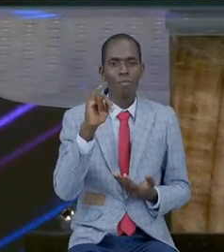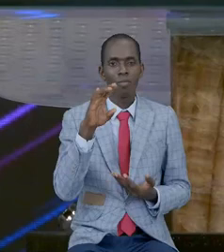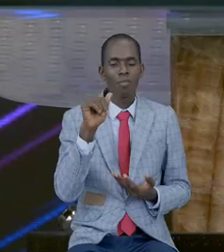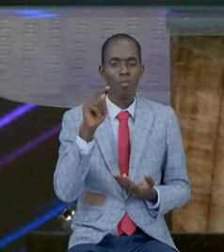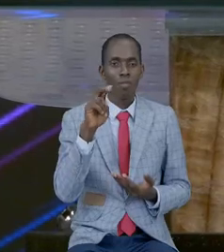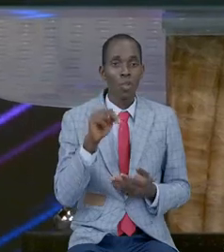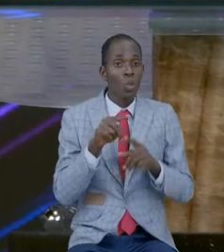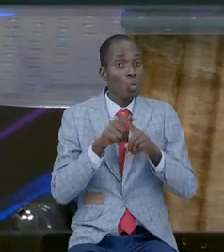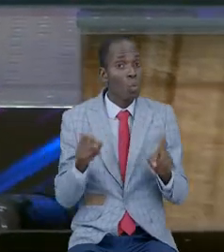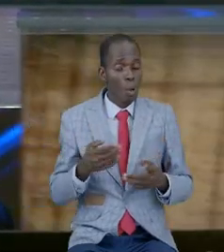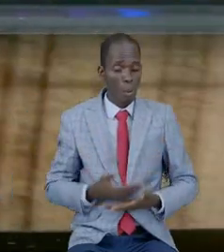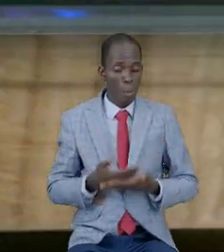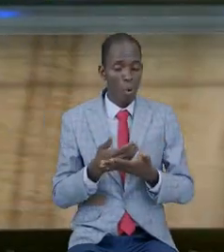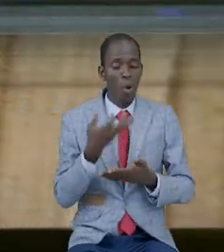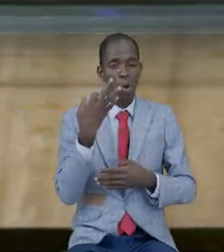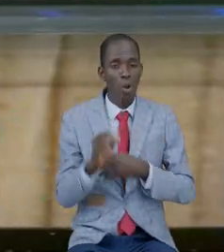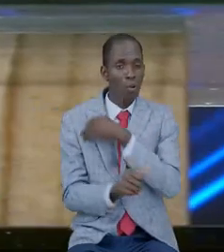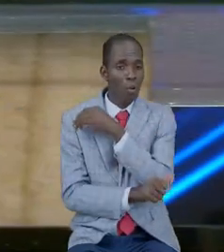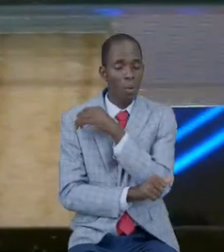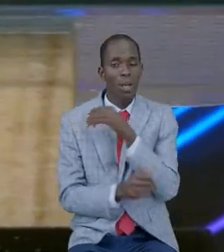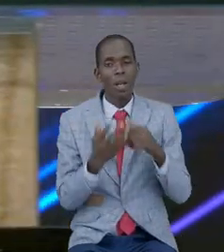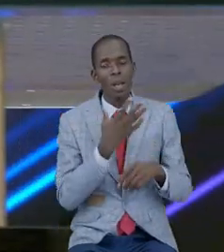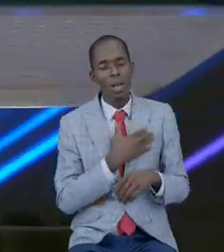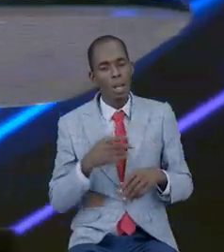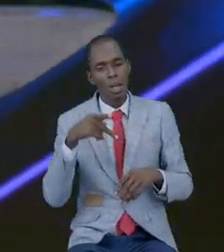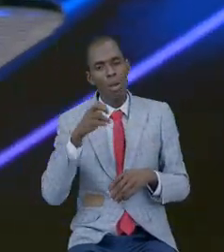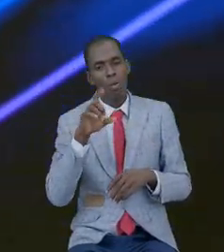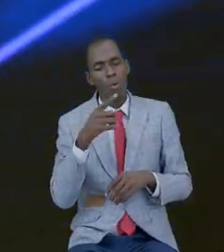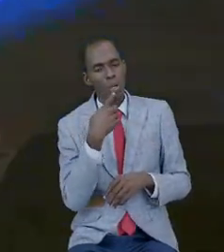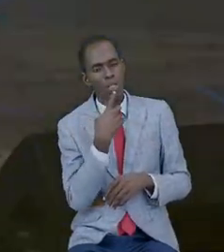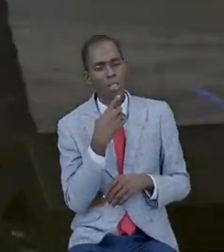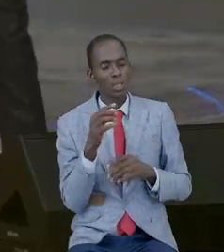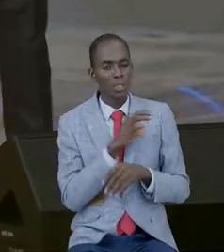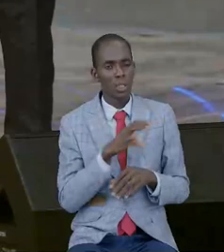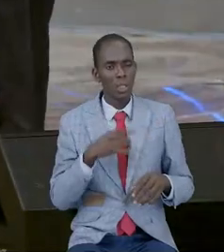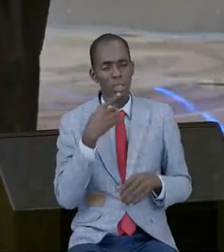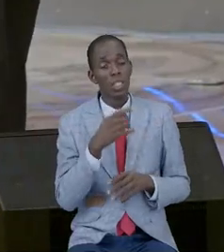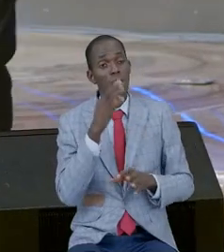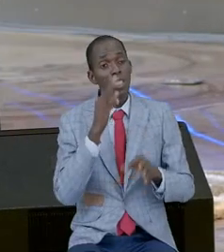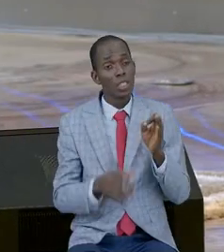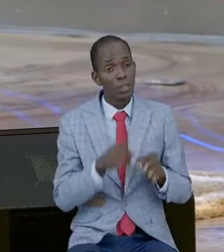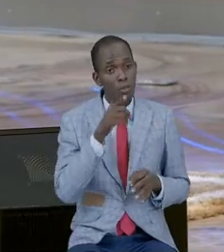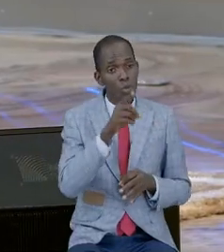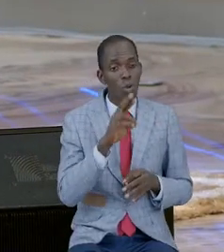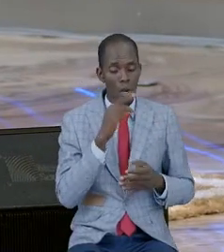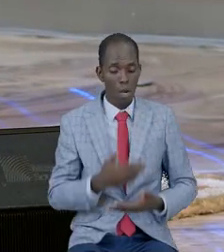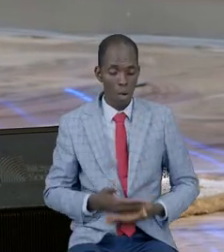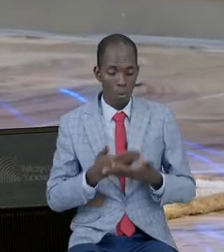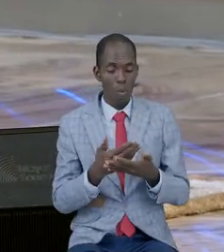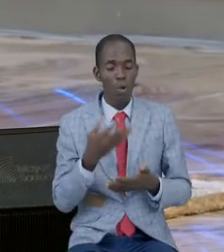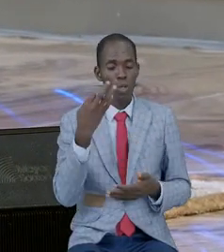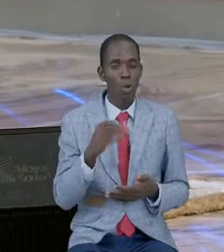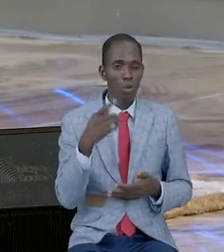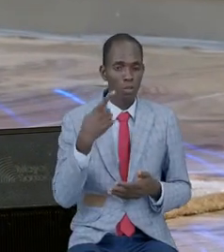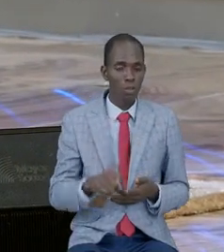were born of abraham you will do the works of abraham abraham rejoice to see